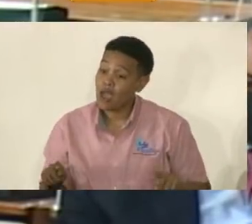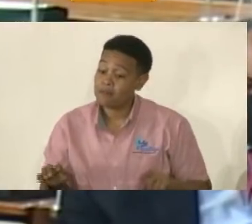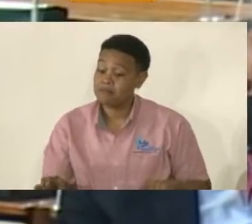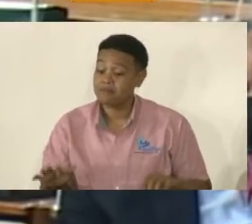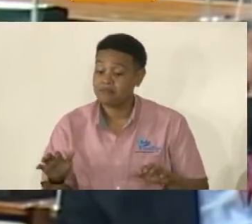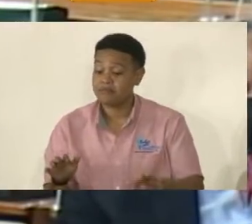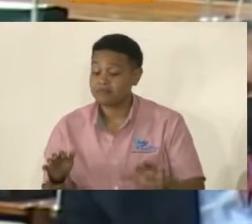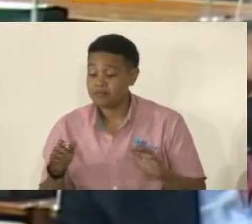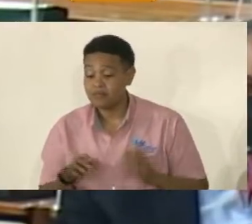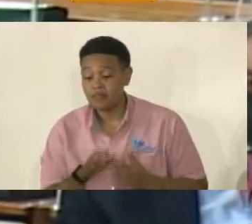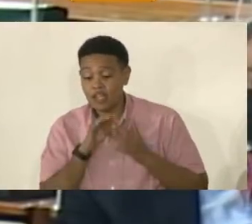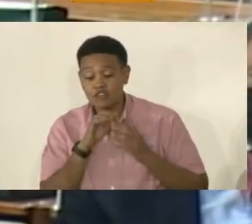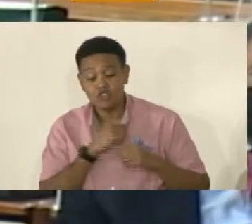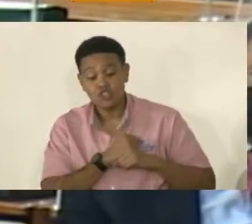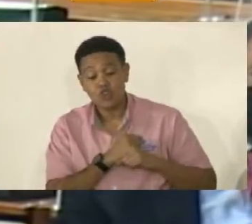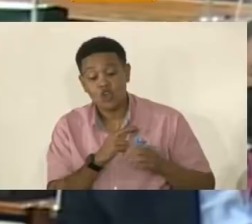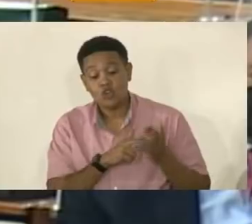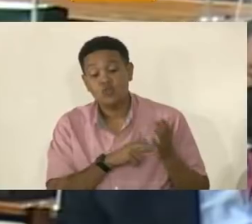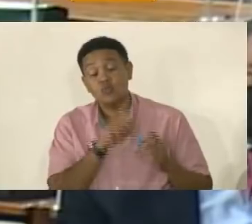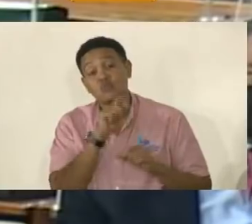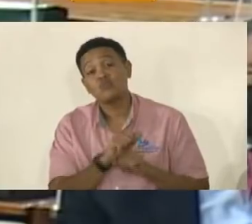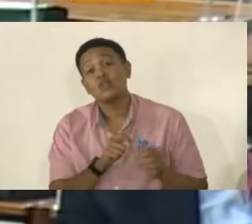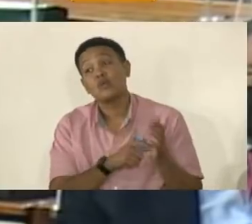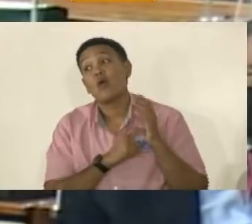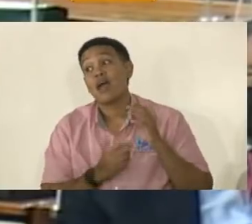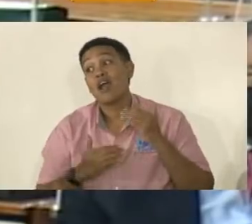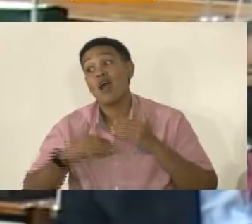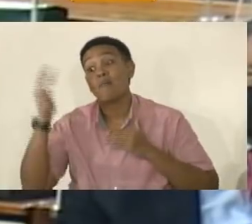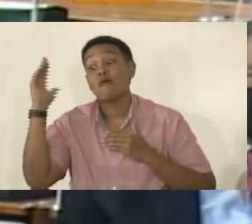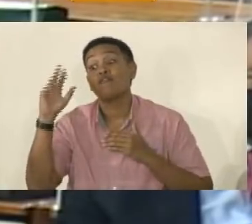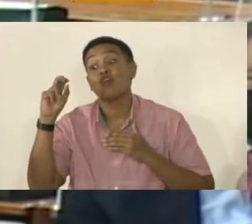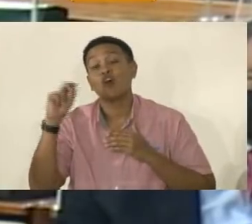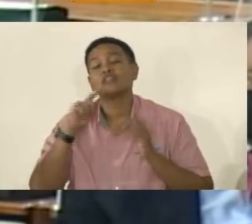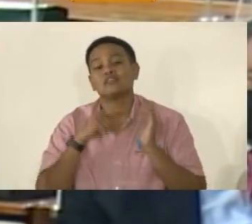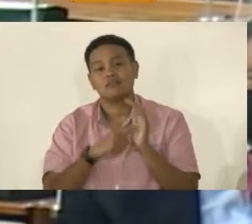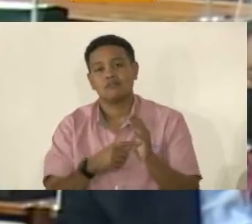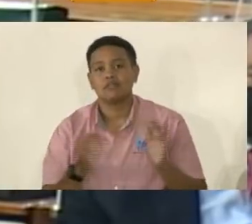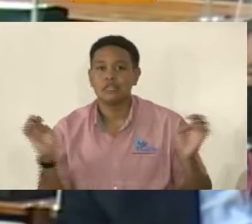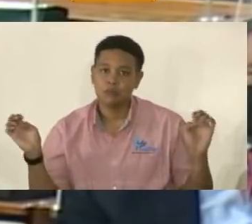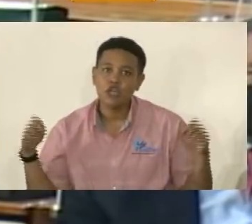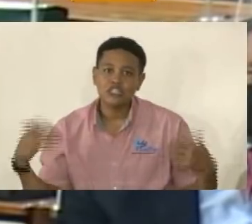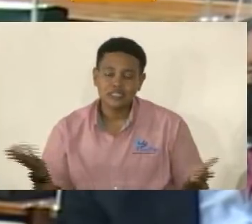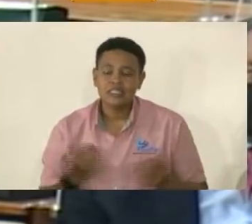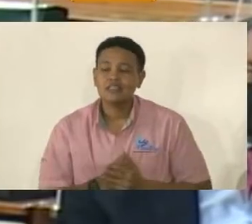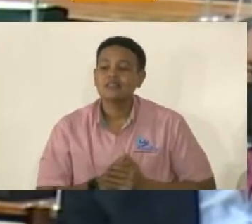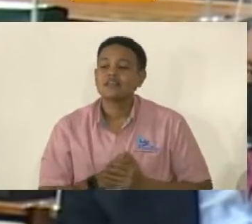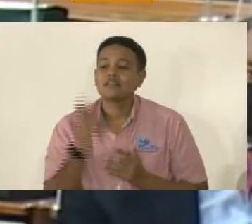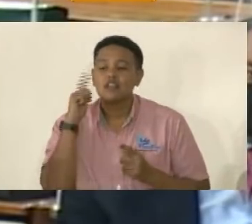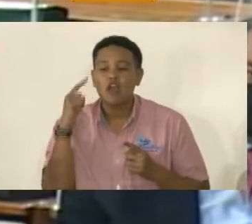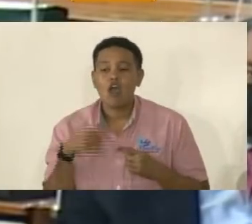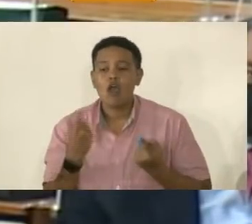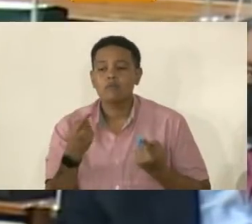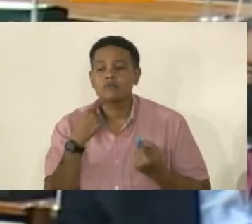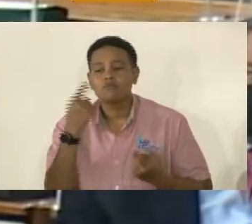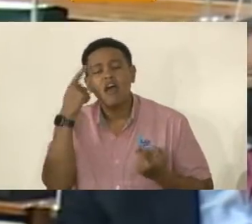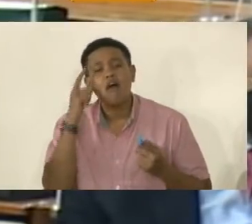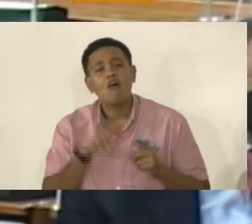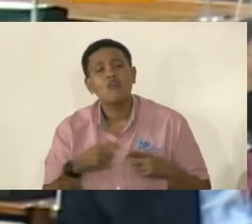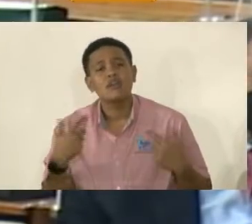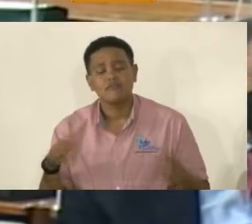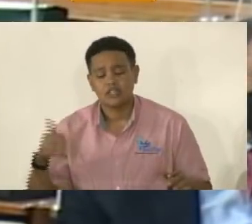rather, security measures are required because above 30 it's an emergency. The opposition agrees, Mr.